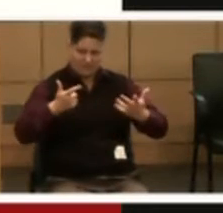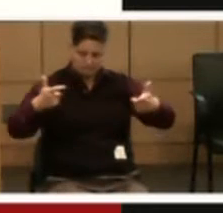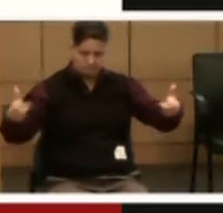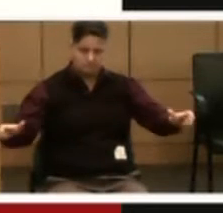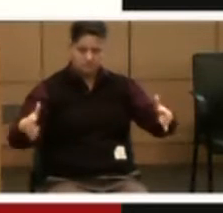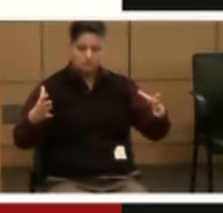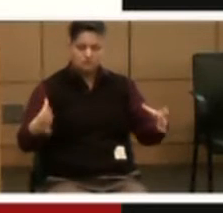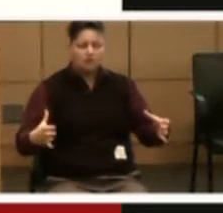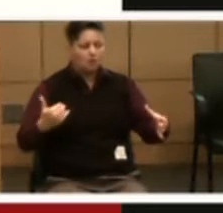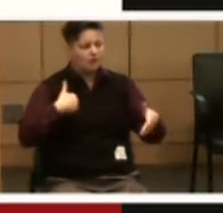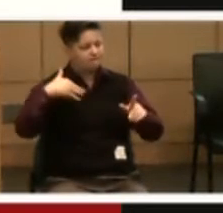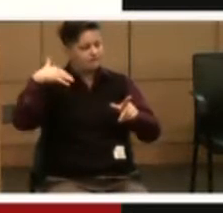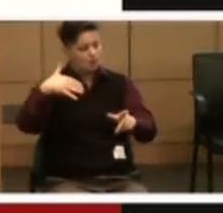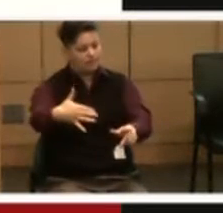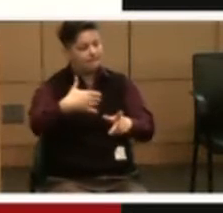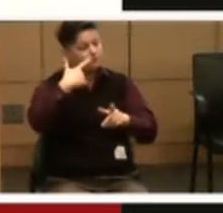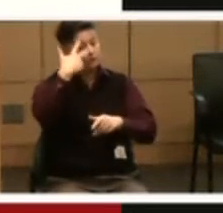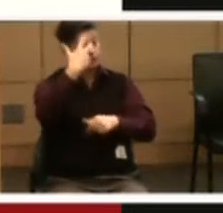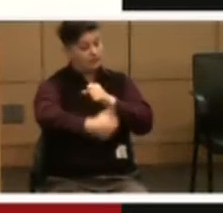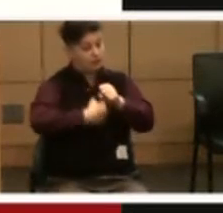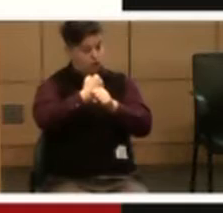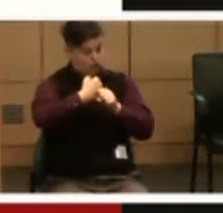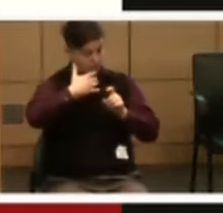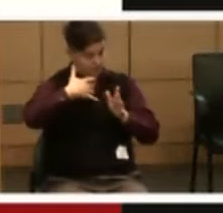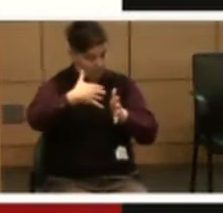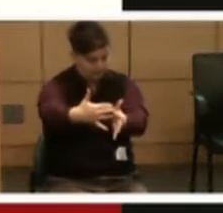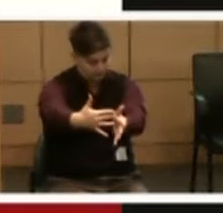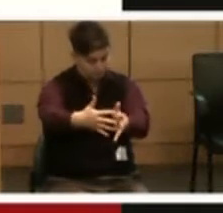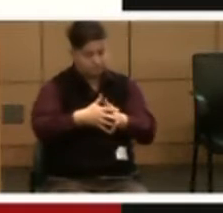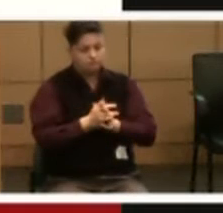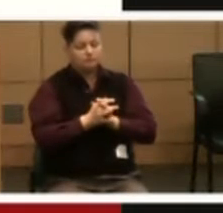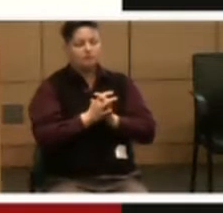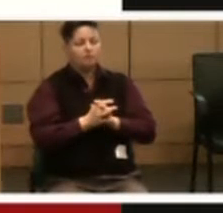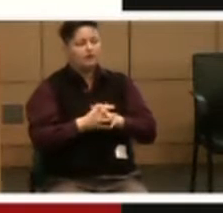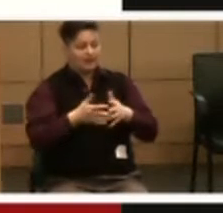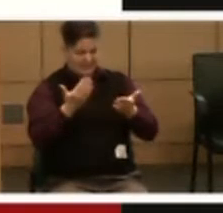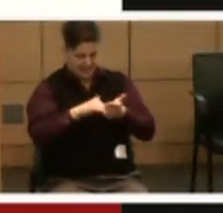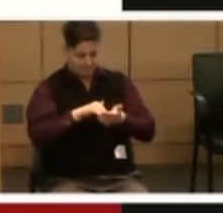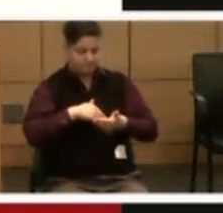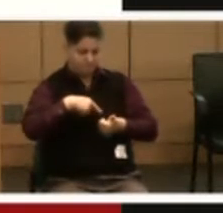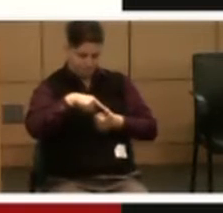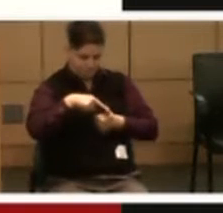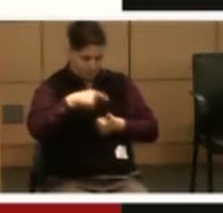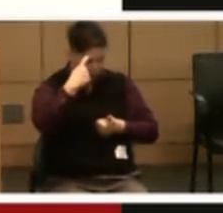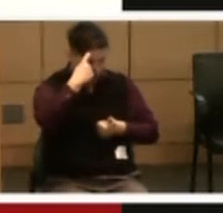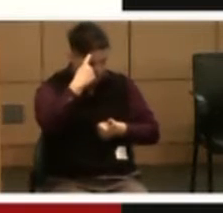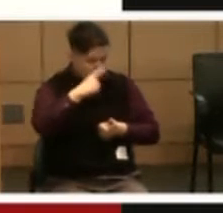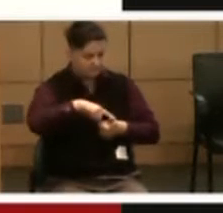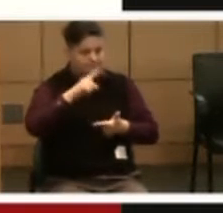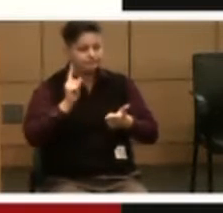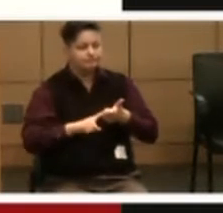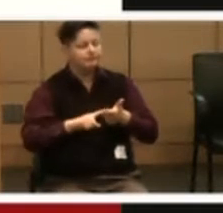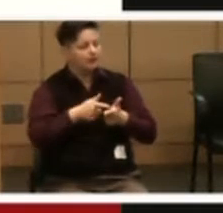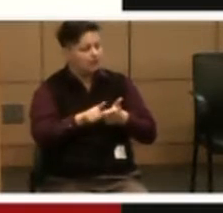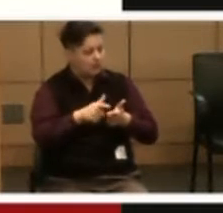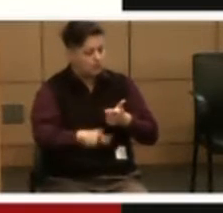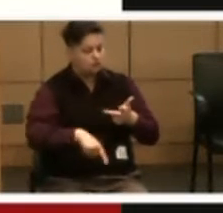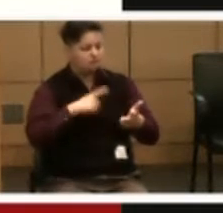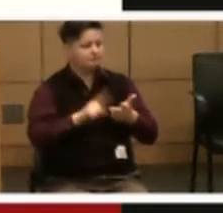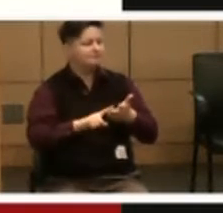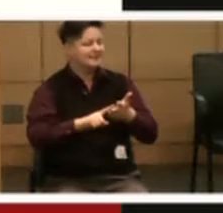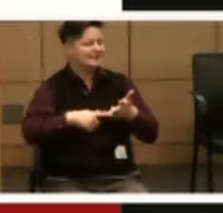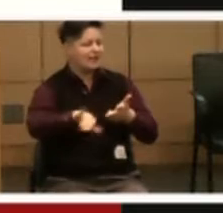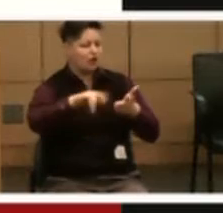them over a period of 3 years. And again, we looked at cognition, language, a standardized achievement score,